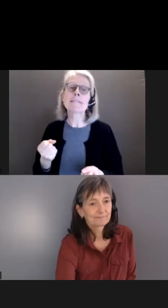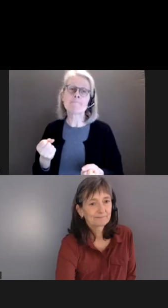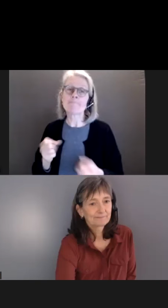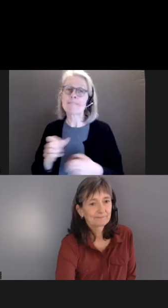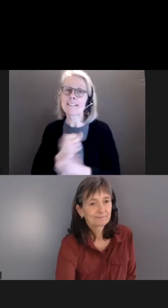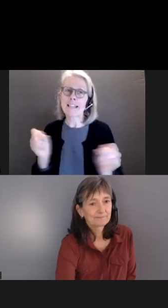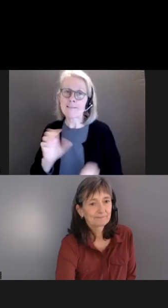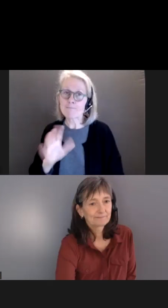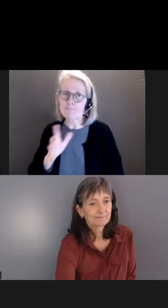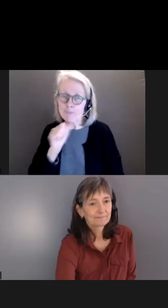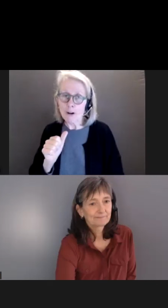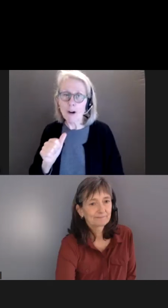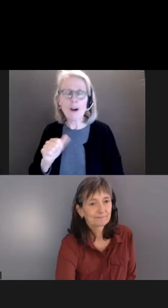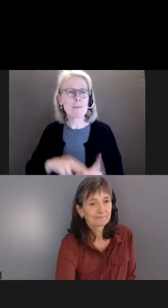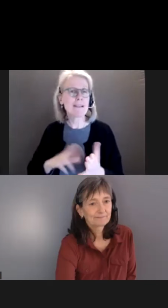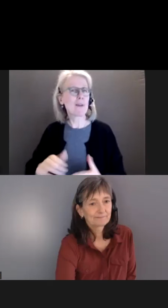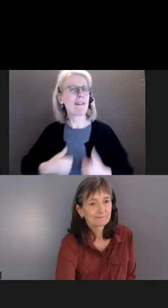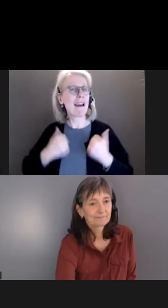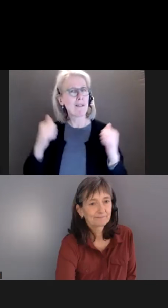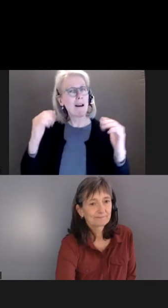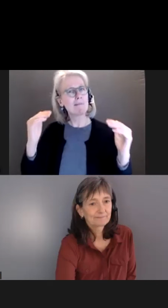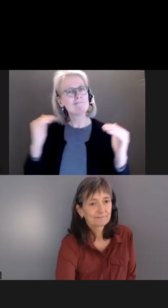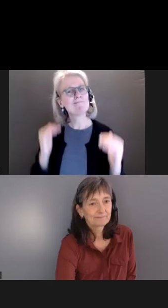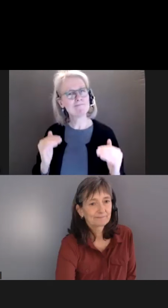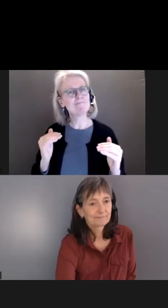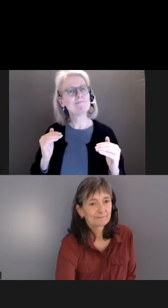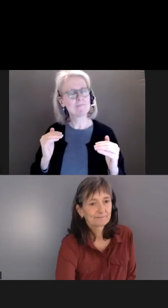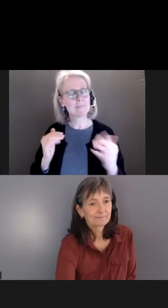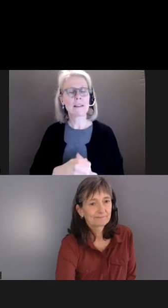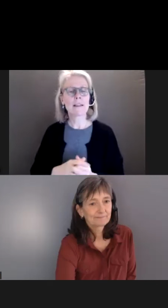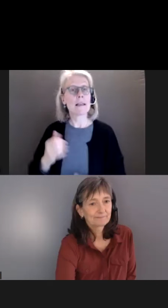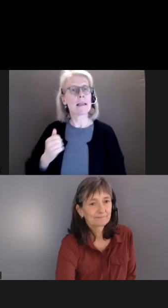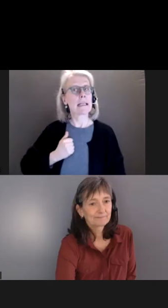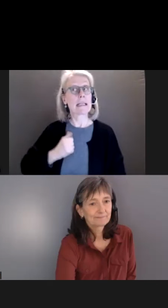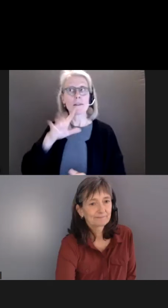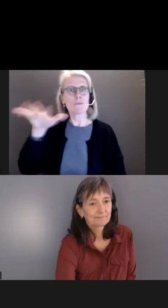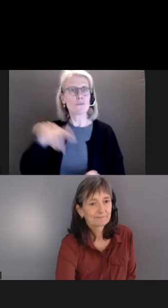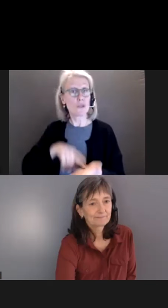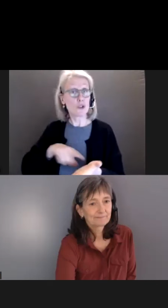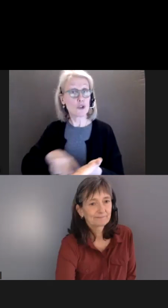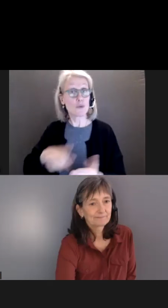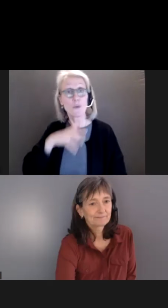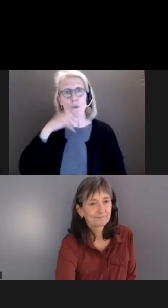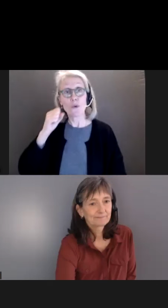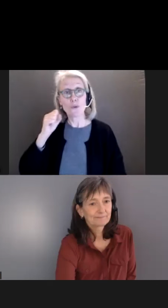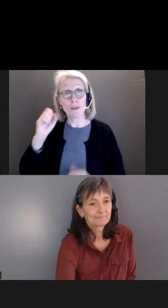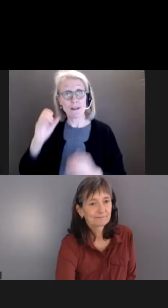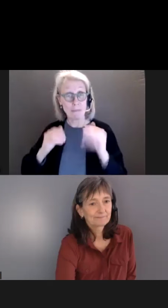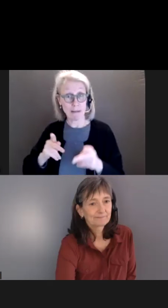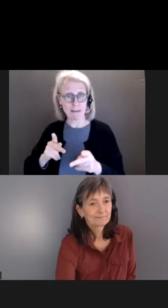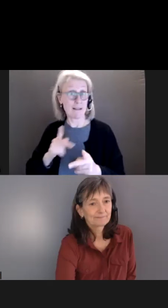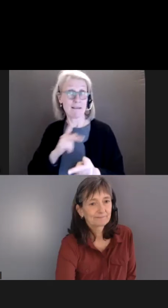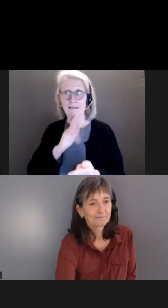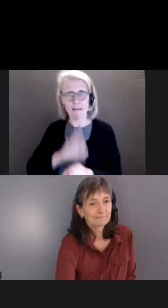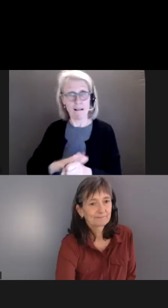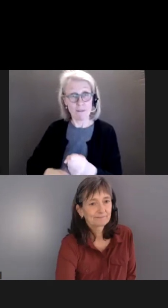a poorer overall quality of life. Canadian research shows that older adults who have inadequate access to supports and helping them